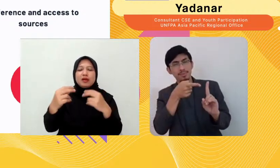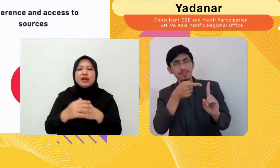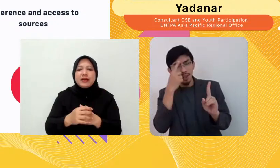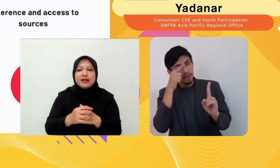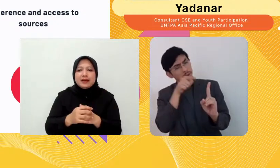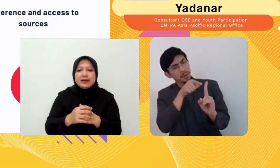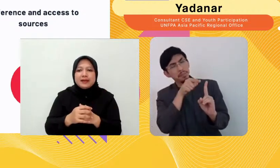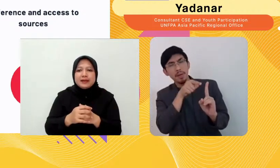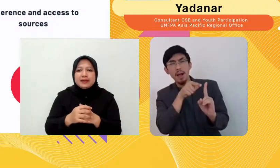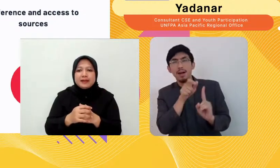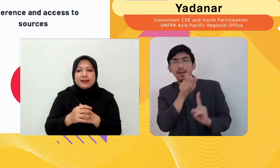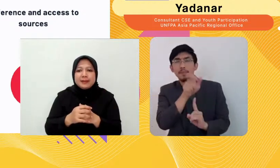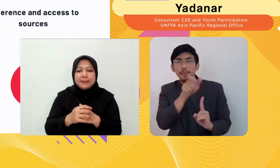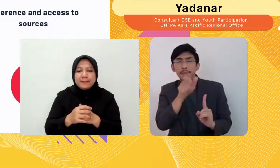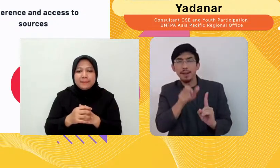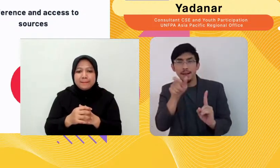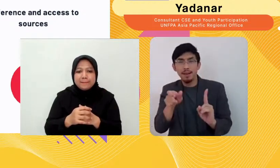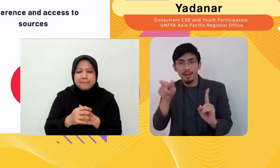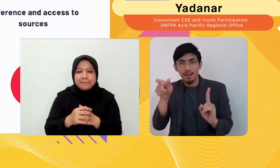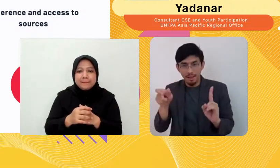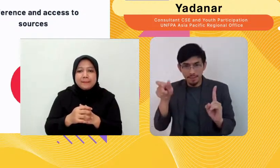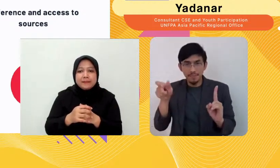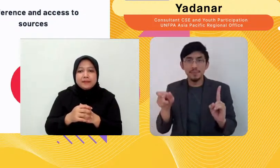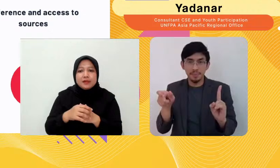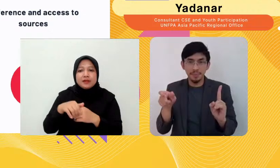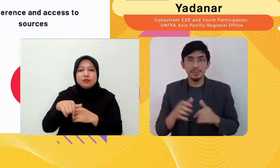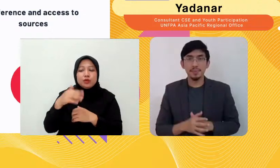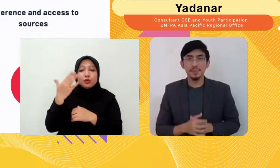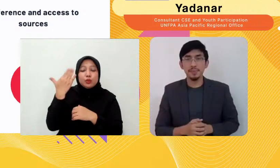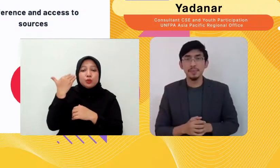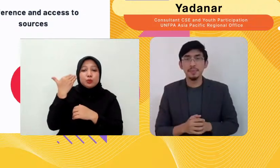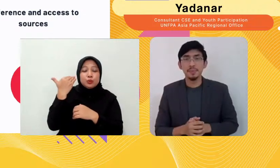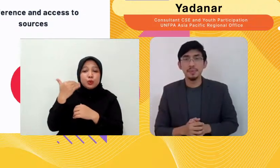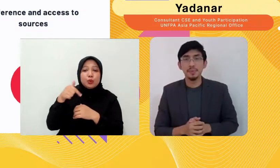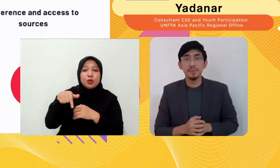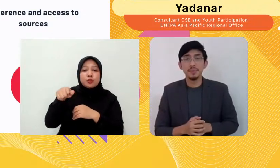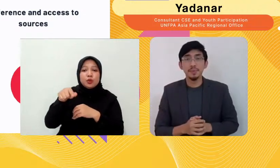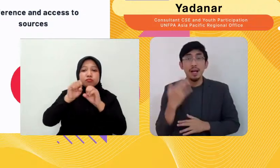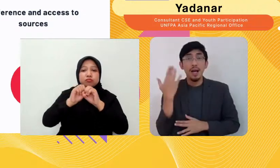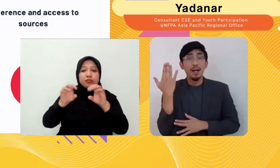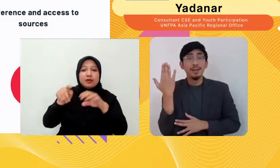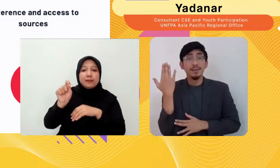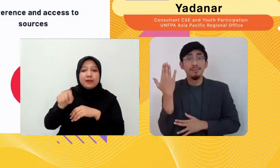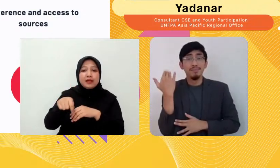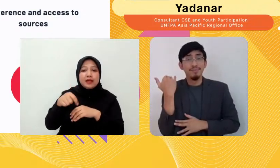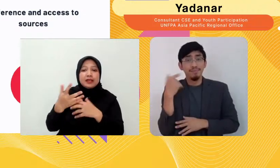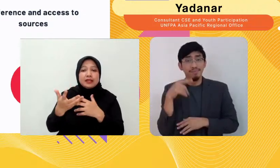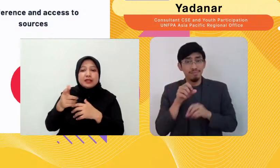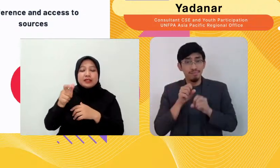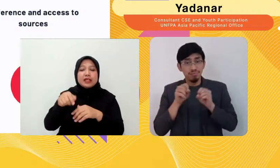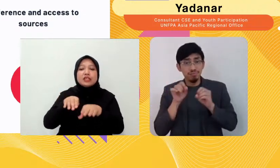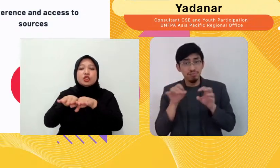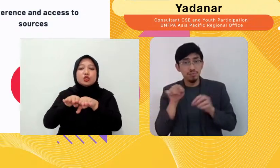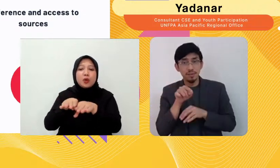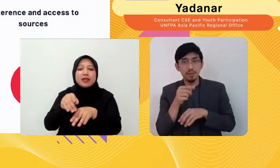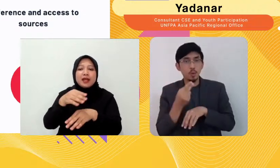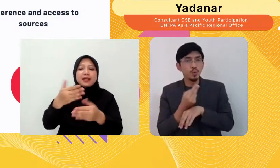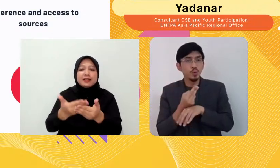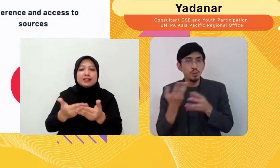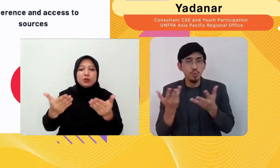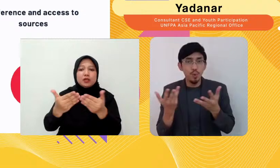gays, according to the term that they use, and also IV drug user. And I get chills every time I see that